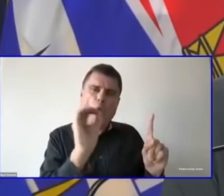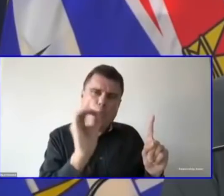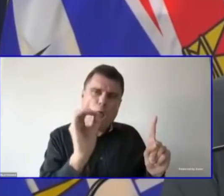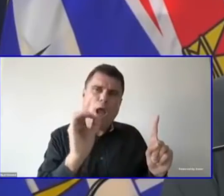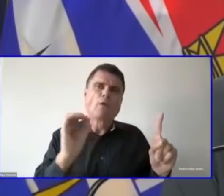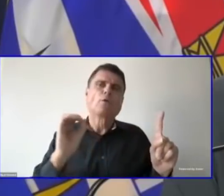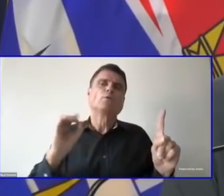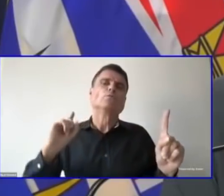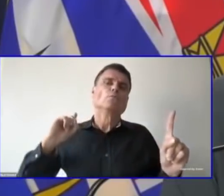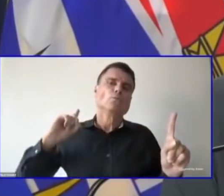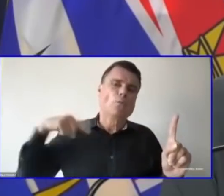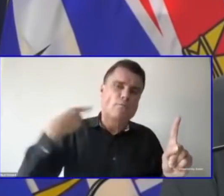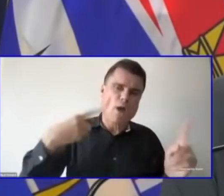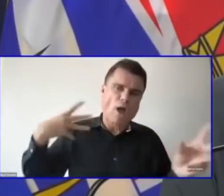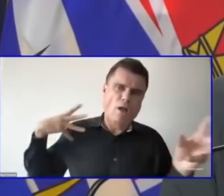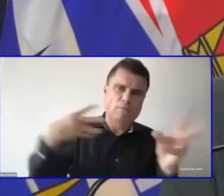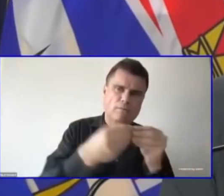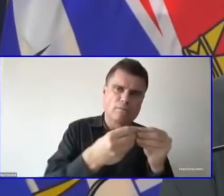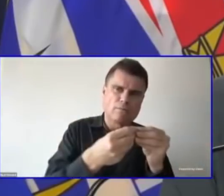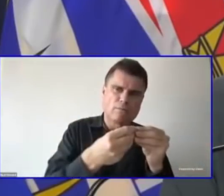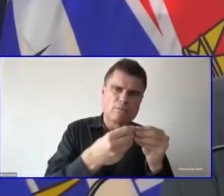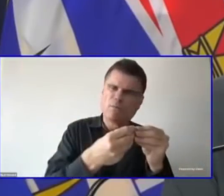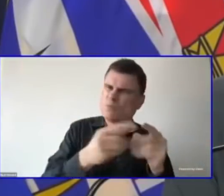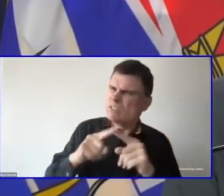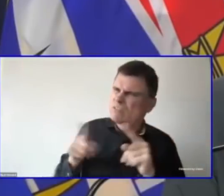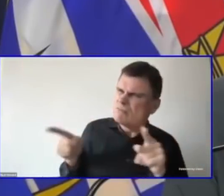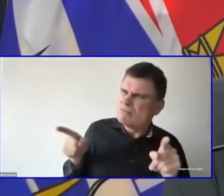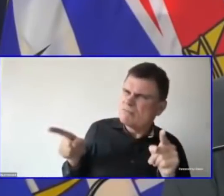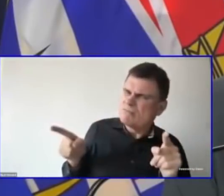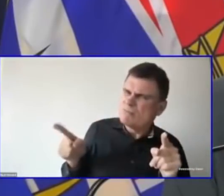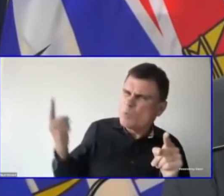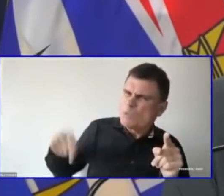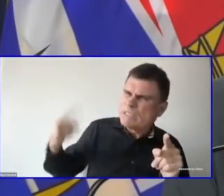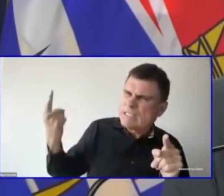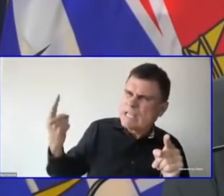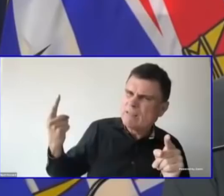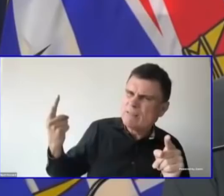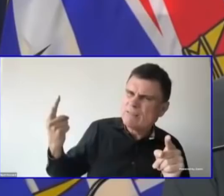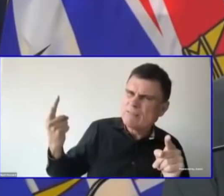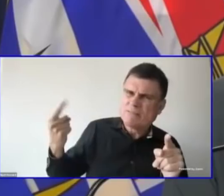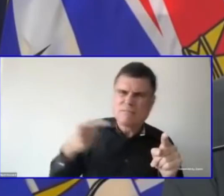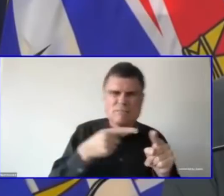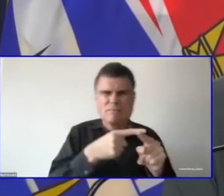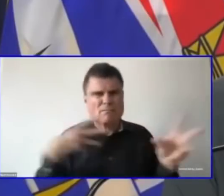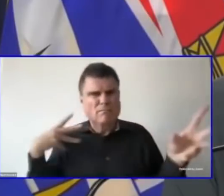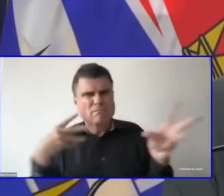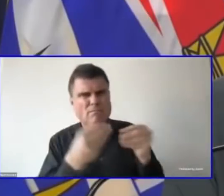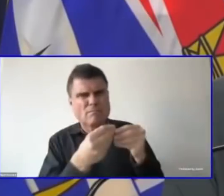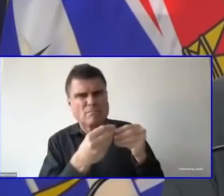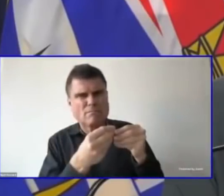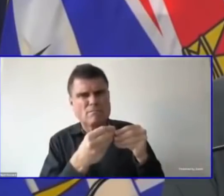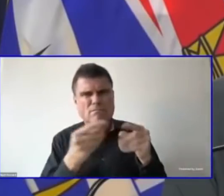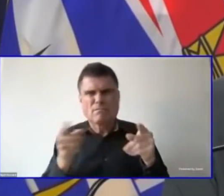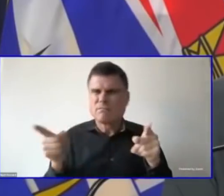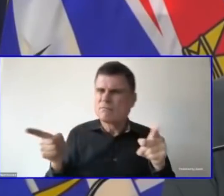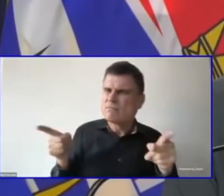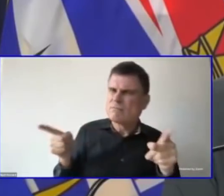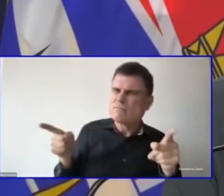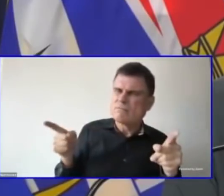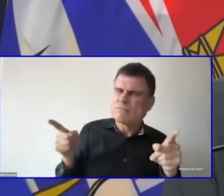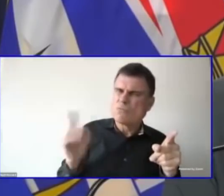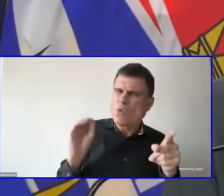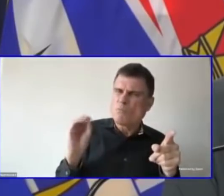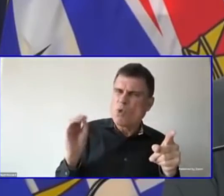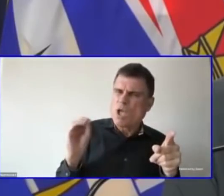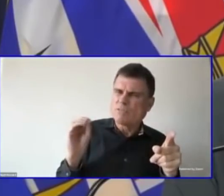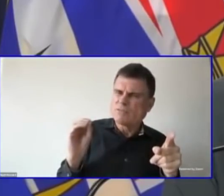far. So how long is it going to be before the Omicron is the dominant strain, and why are so many